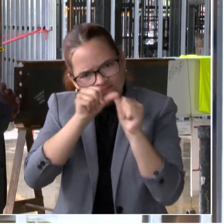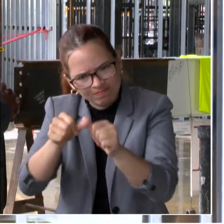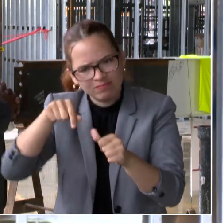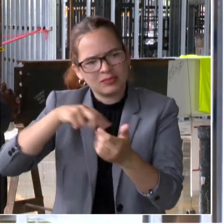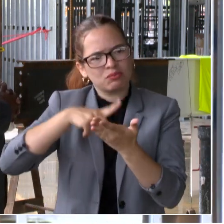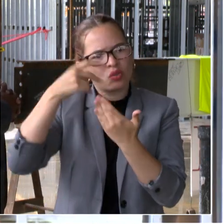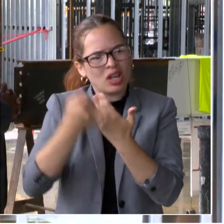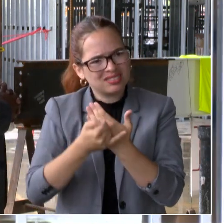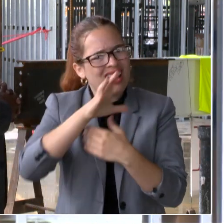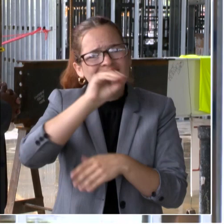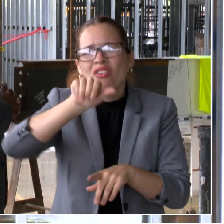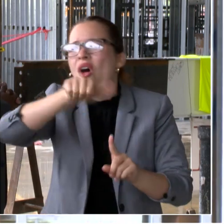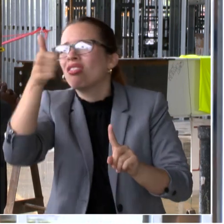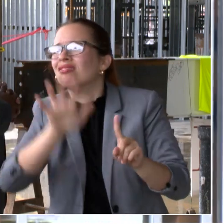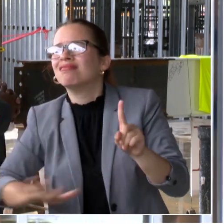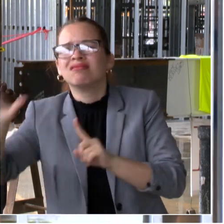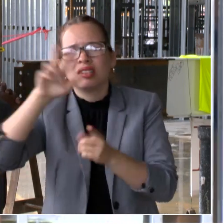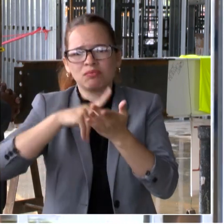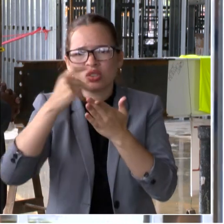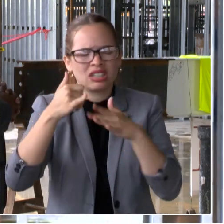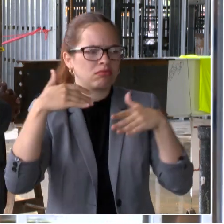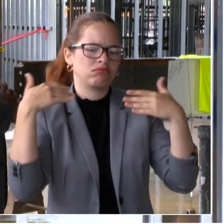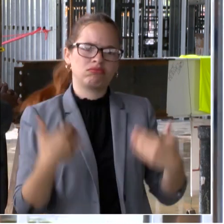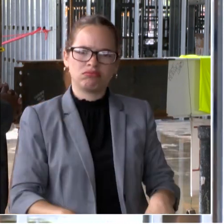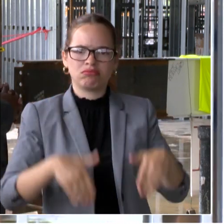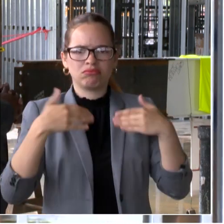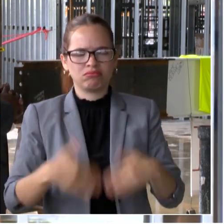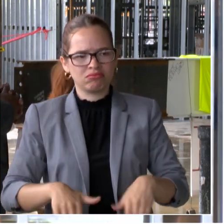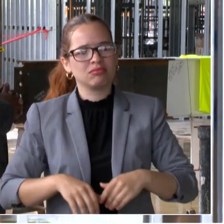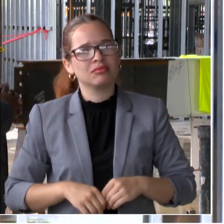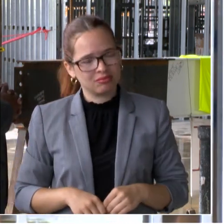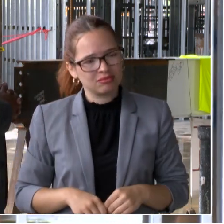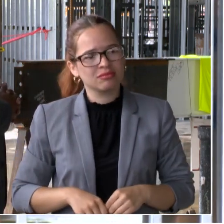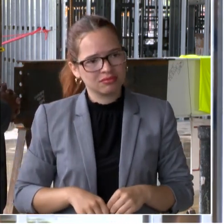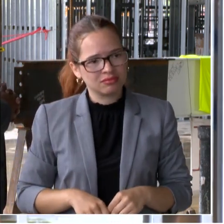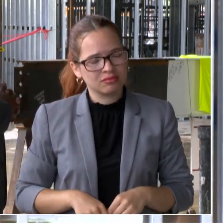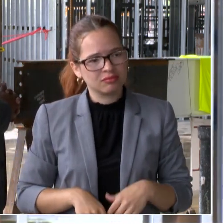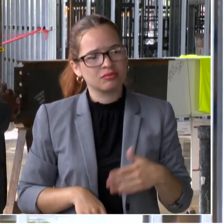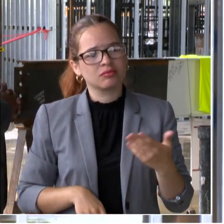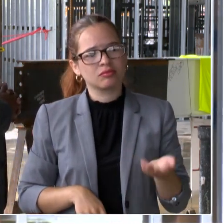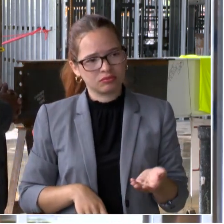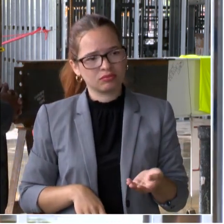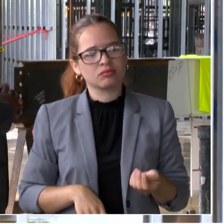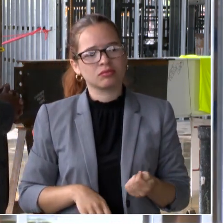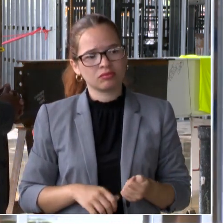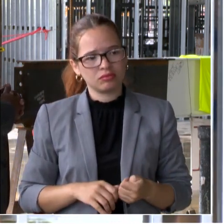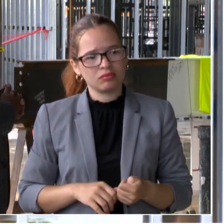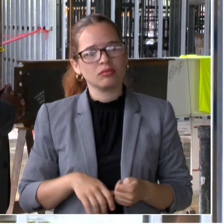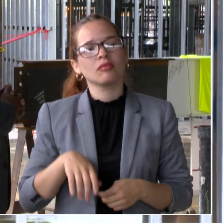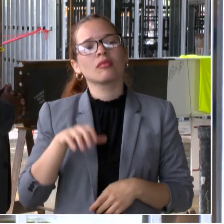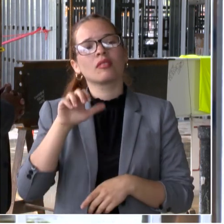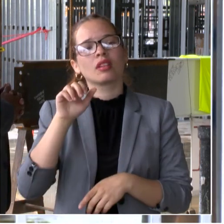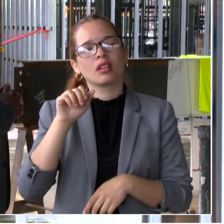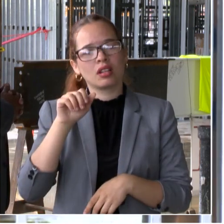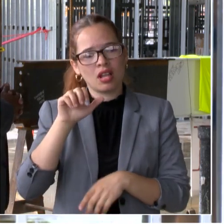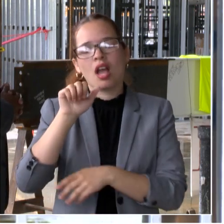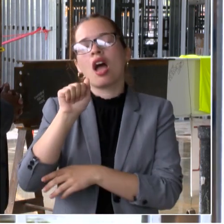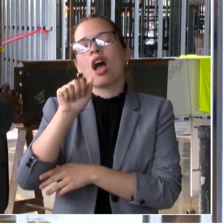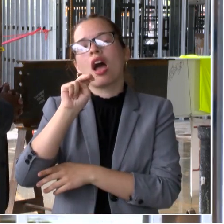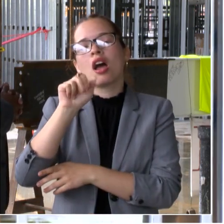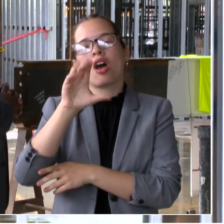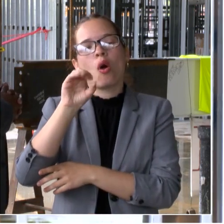I want to thank you, Mayor Bowser, as you kept your commitment, not only to this project, many other projects in the ward,